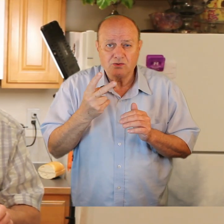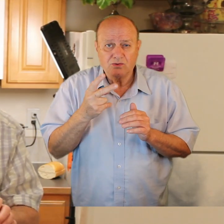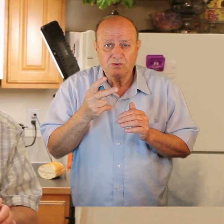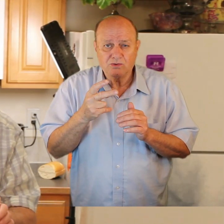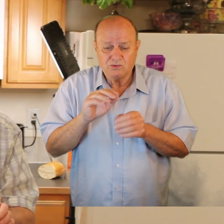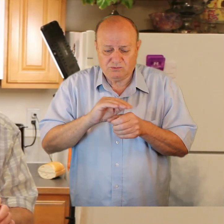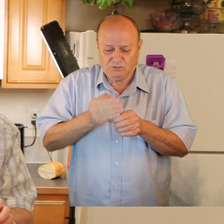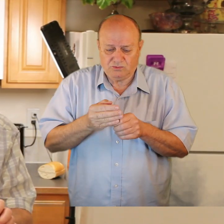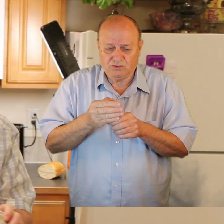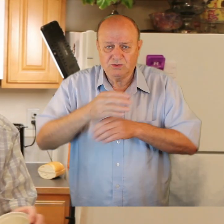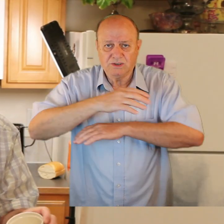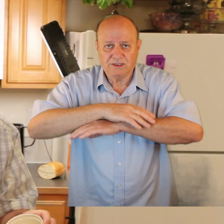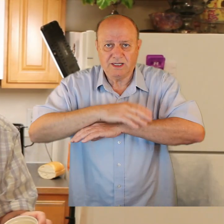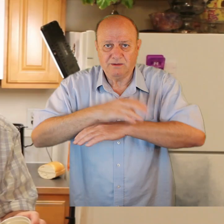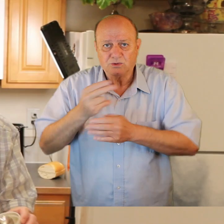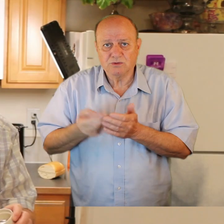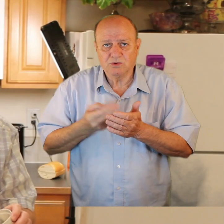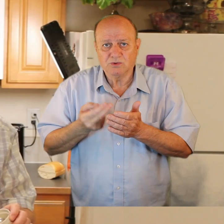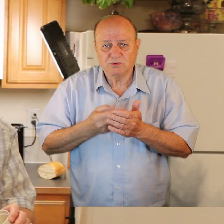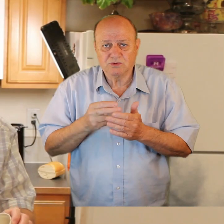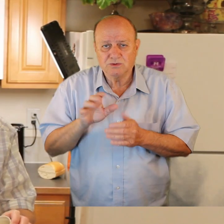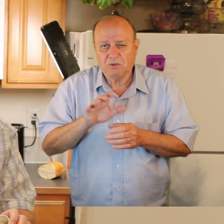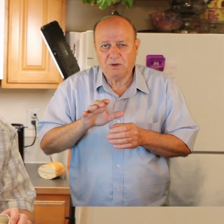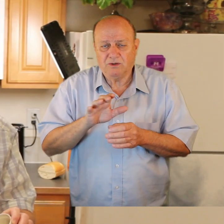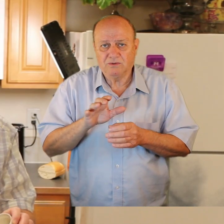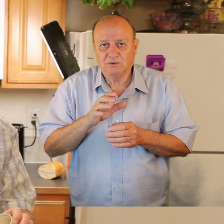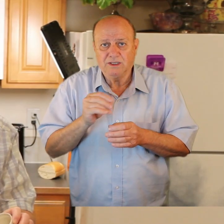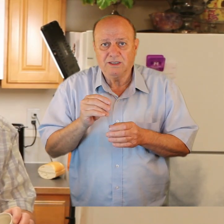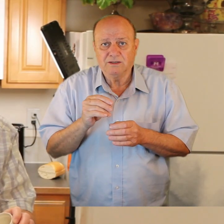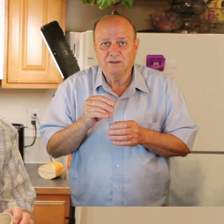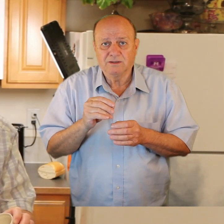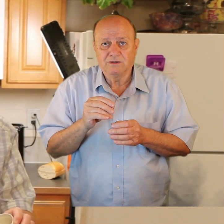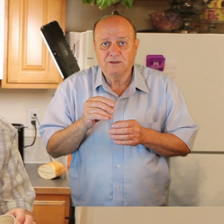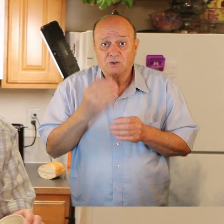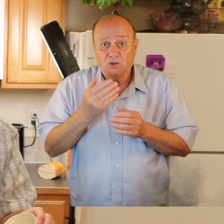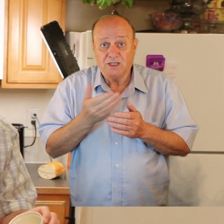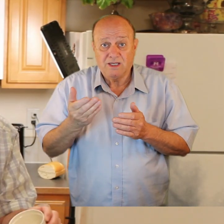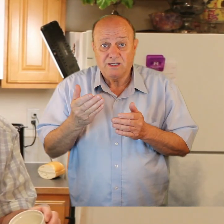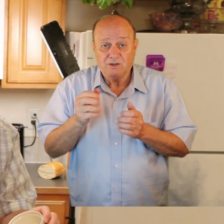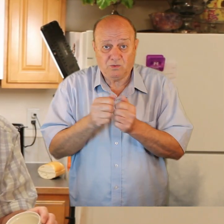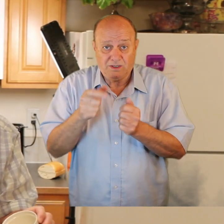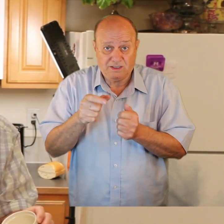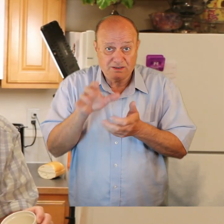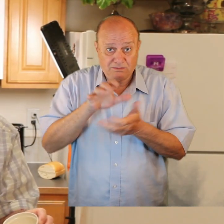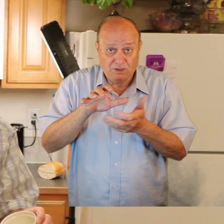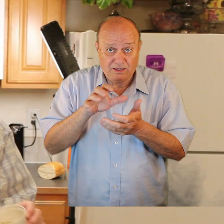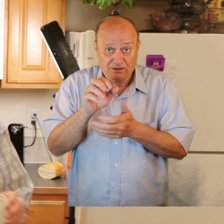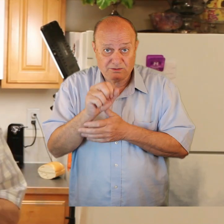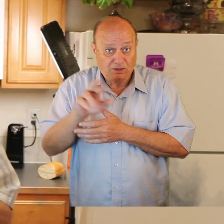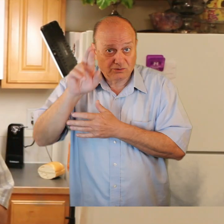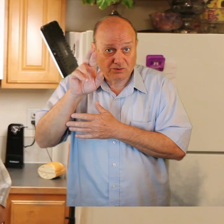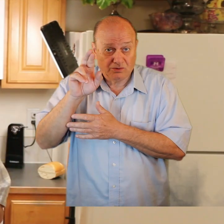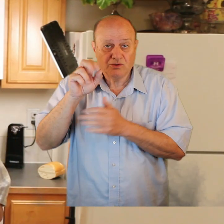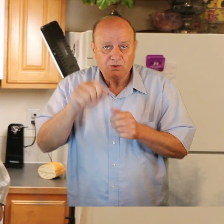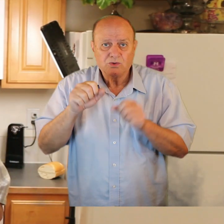than 2 tablespoons. And the good thing about the Spice Road blends is you can add a little bit